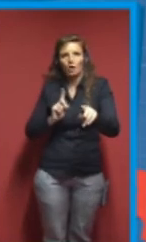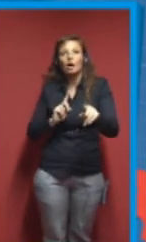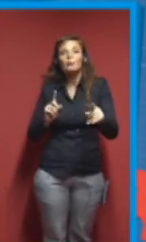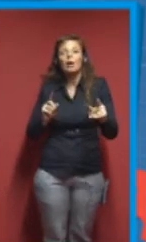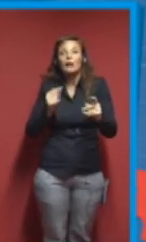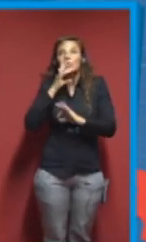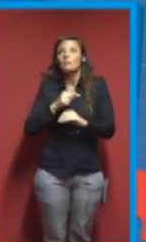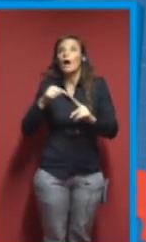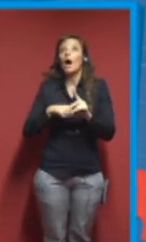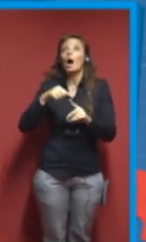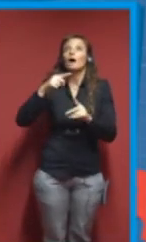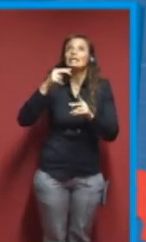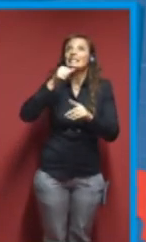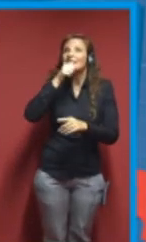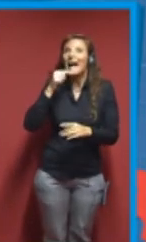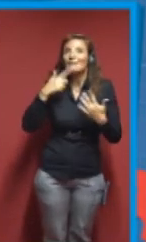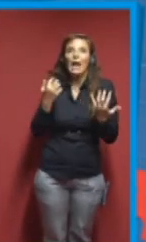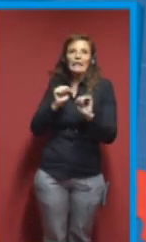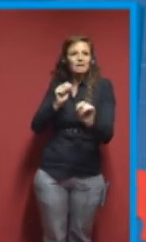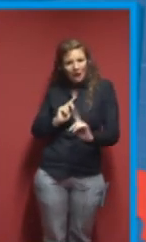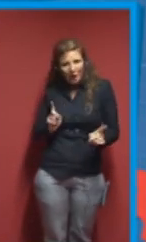this is an example of what can come out of it.